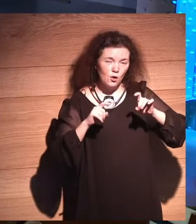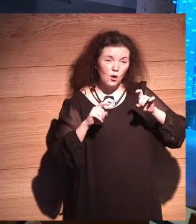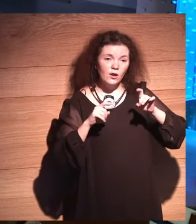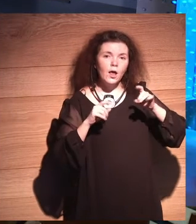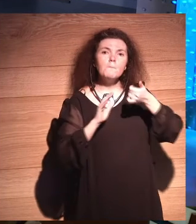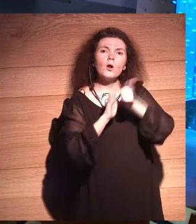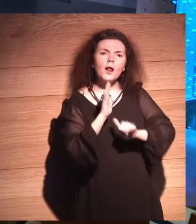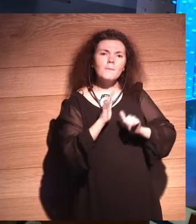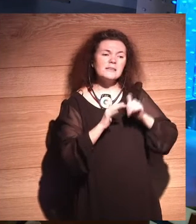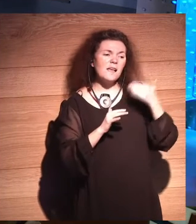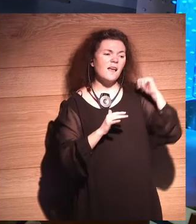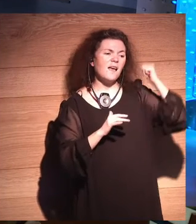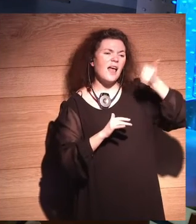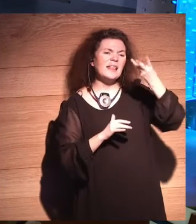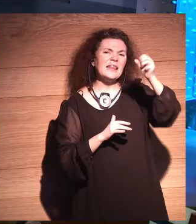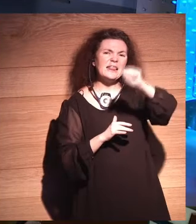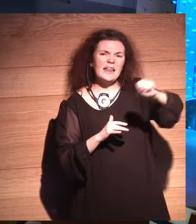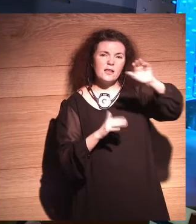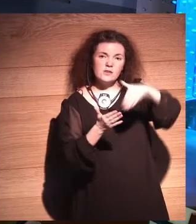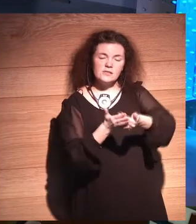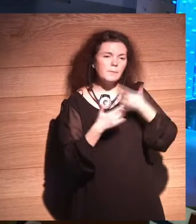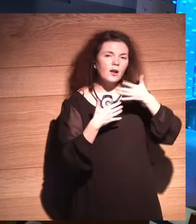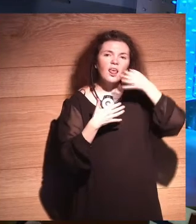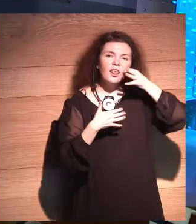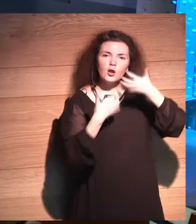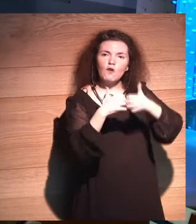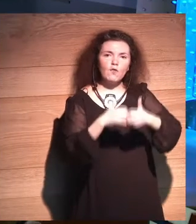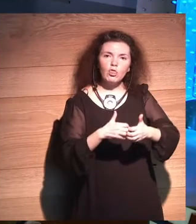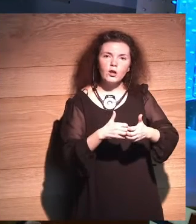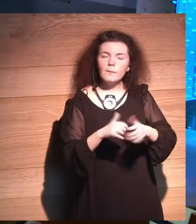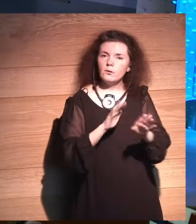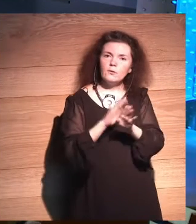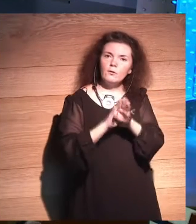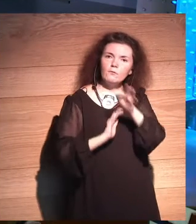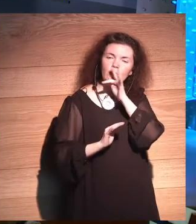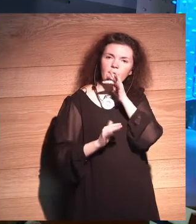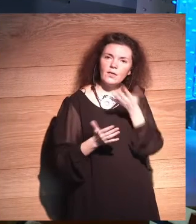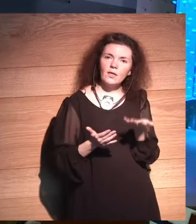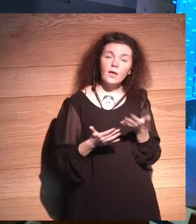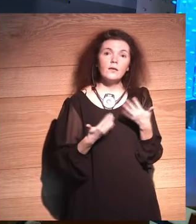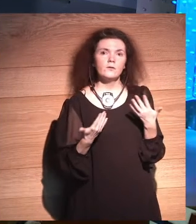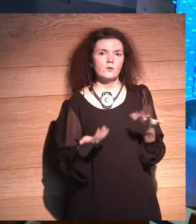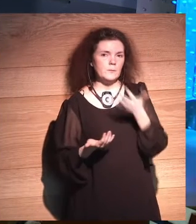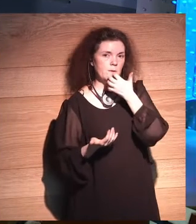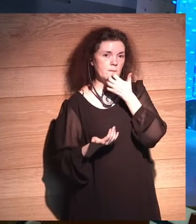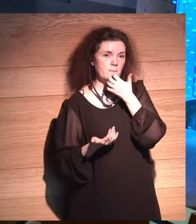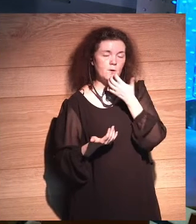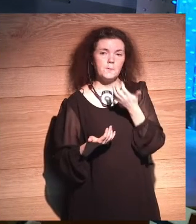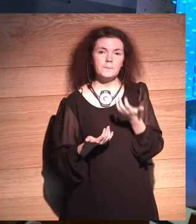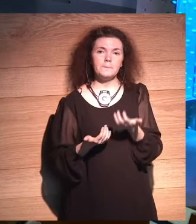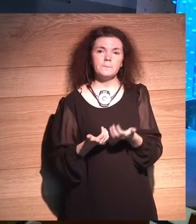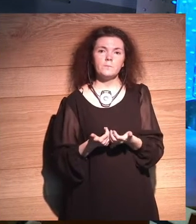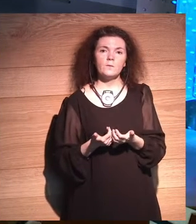even though they don't work at all. So the idea that we could actually, as they're doing in Ghana, using the